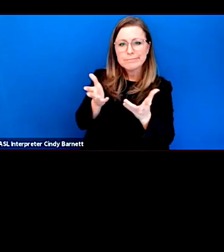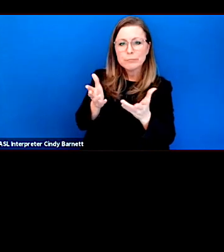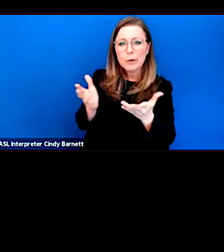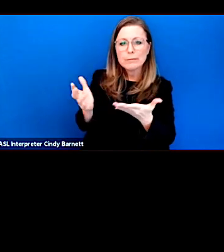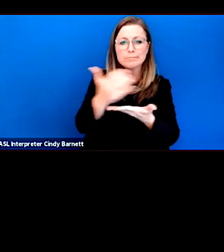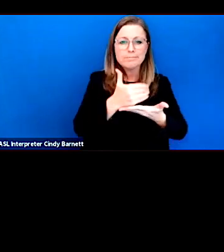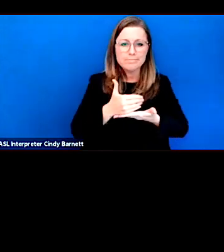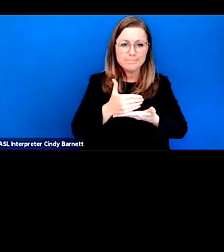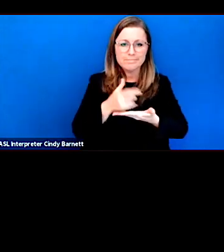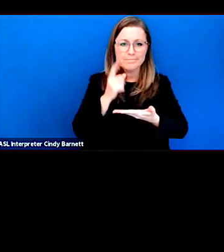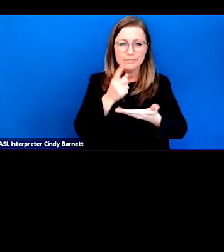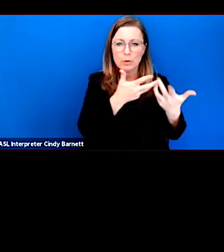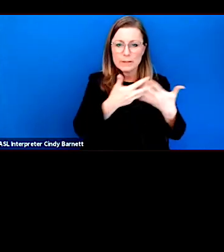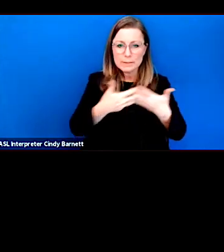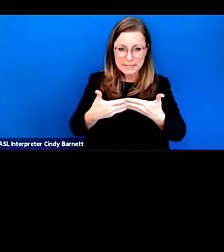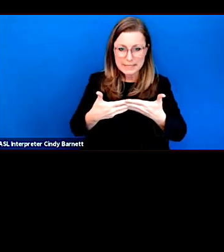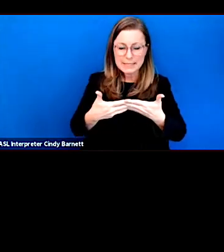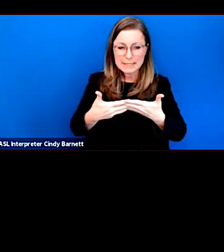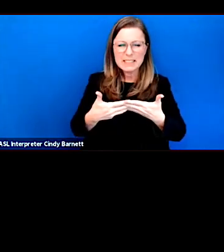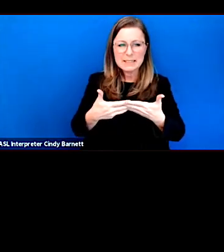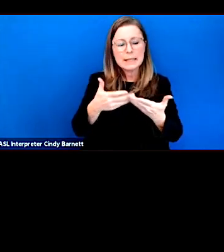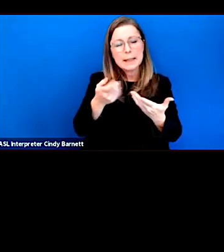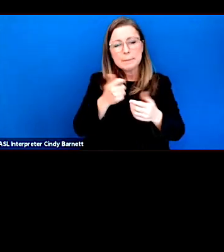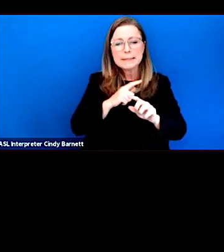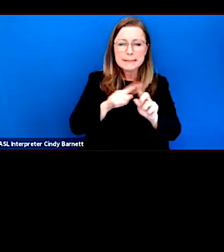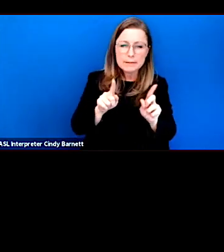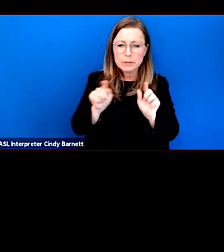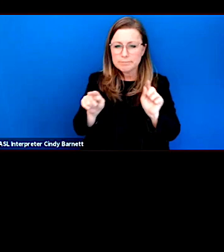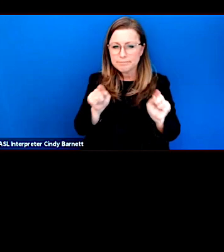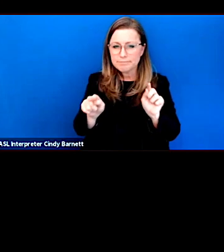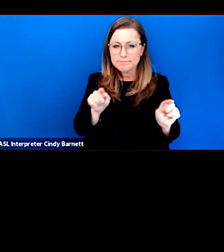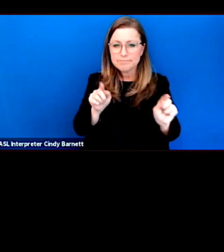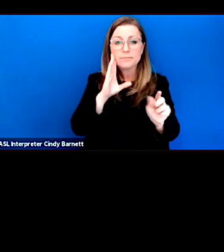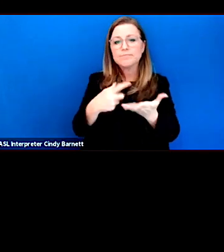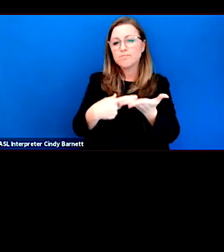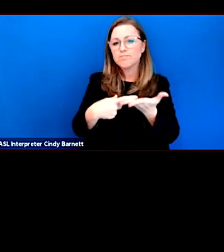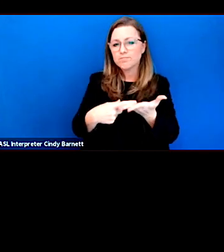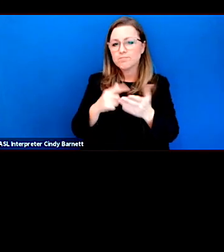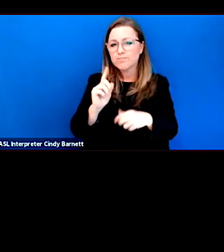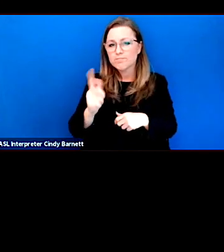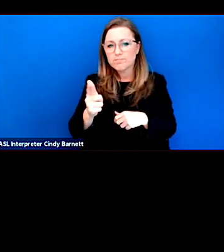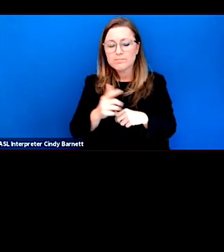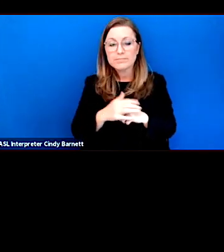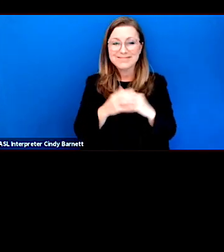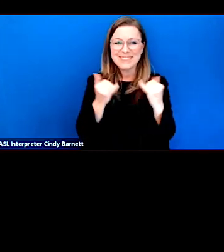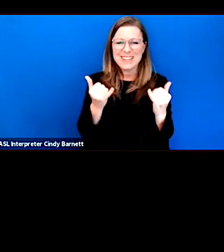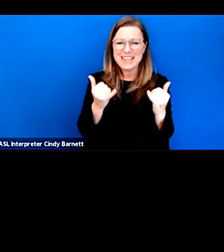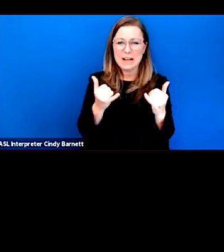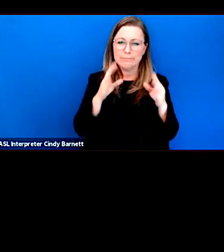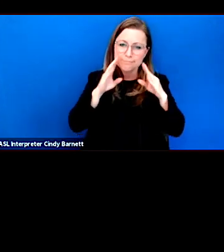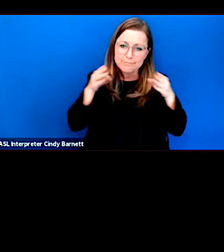other, thus we will talk about them in different moments of the webinar. Here we focus on the search